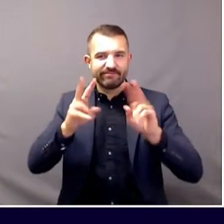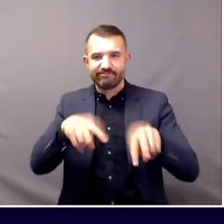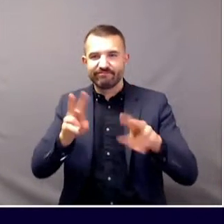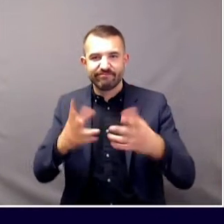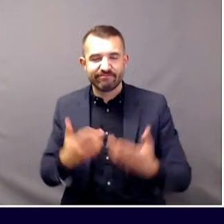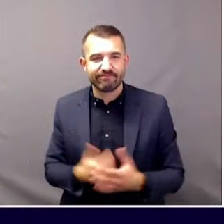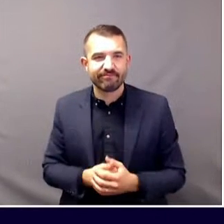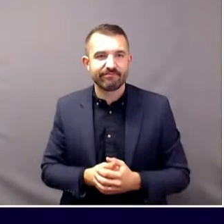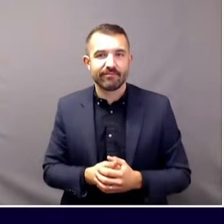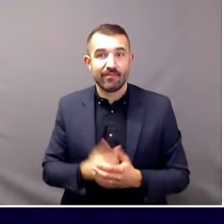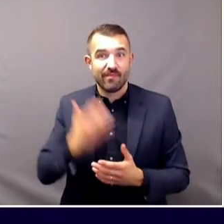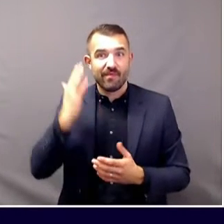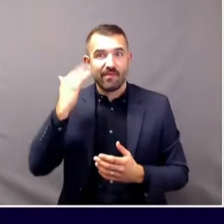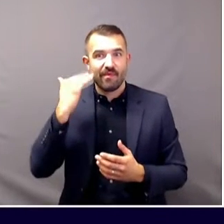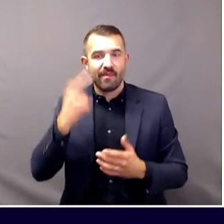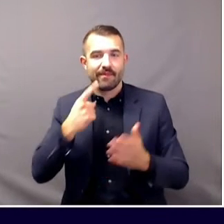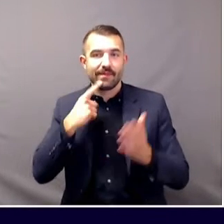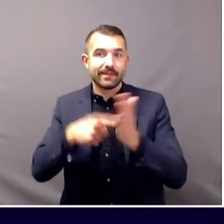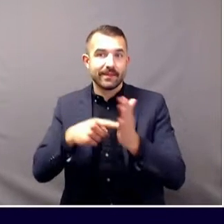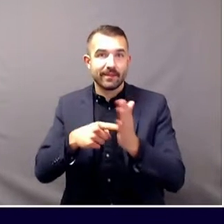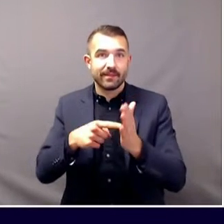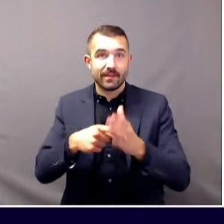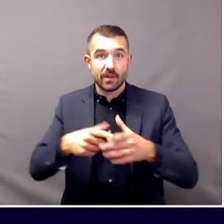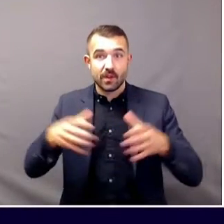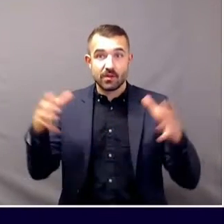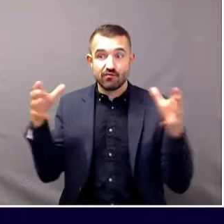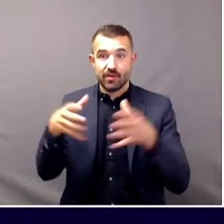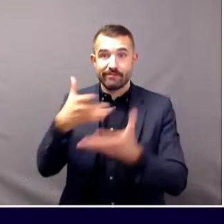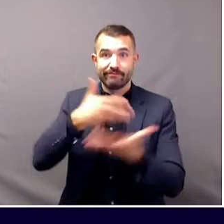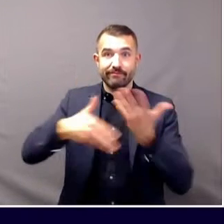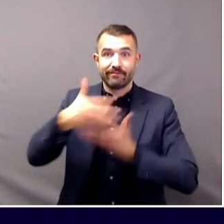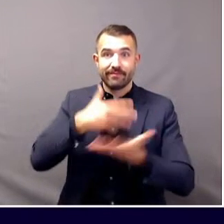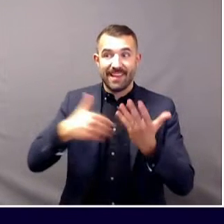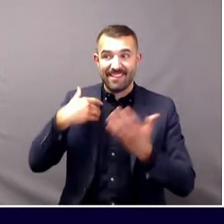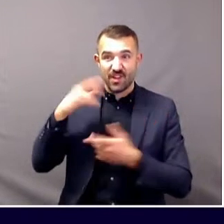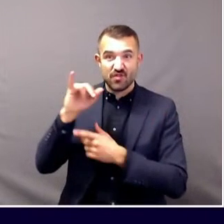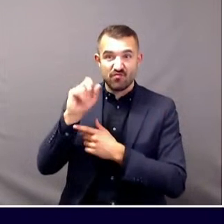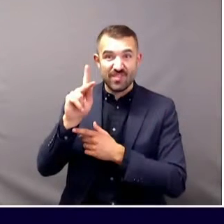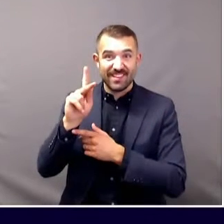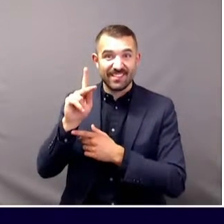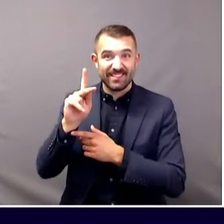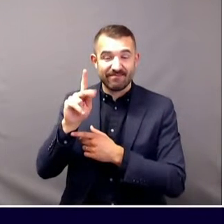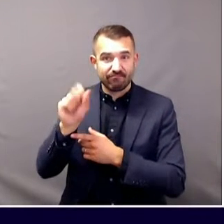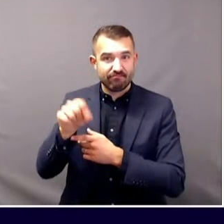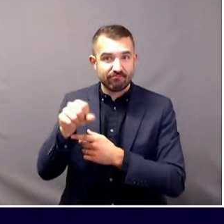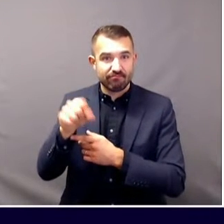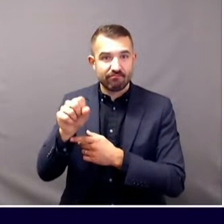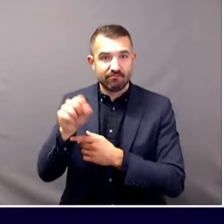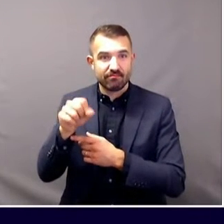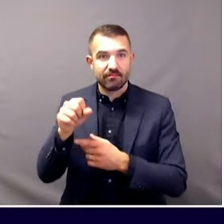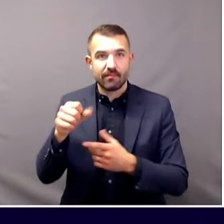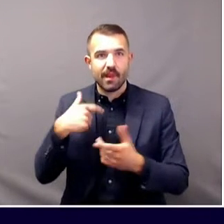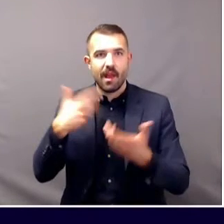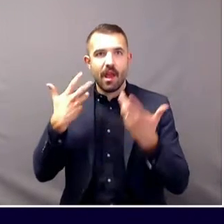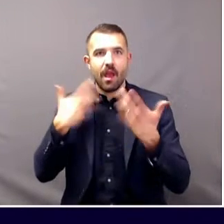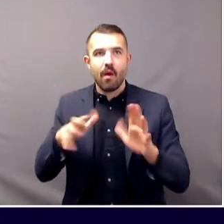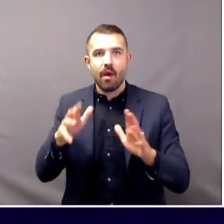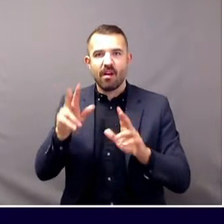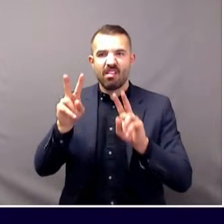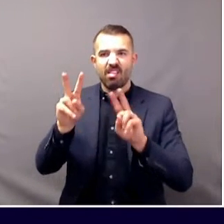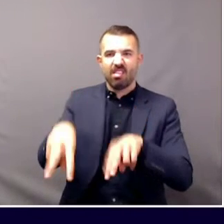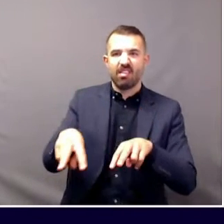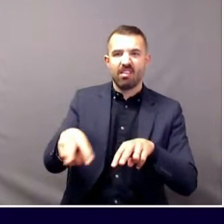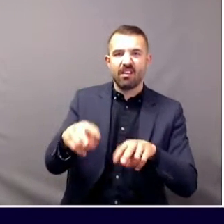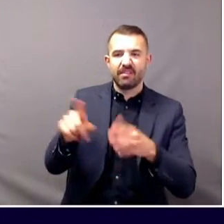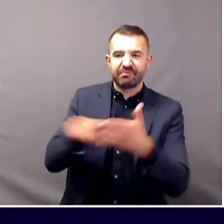things of that nature, but I don't want that to turn into a stigma around those behaviors, because what I'm